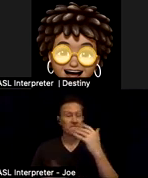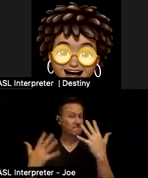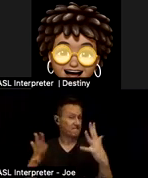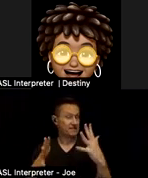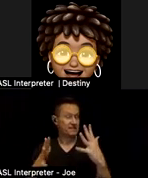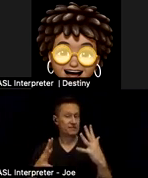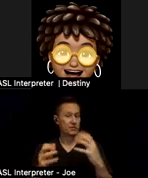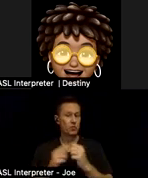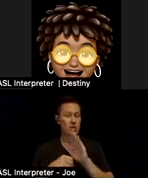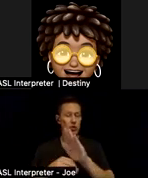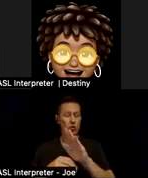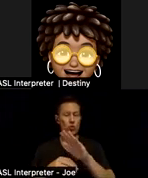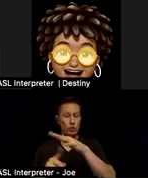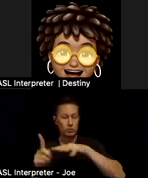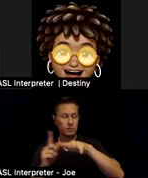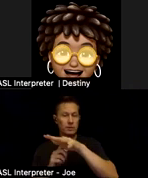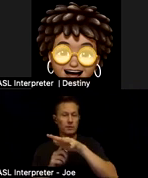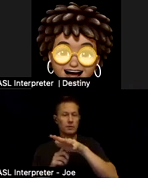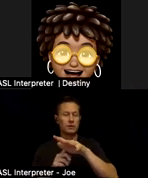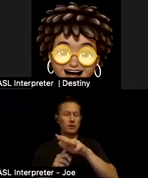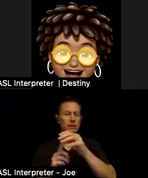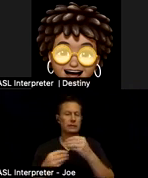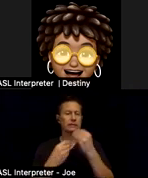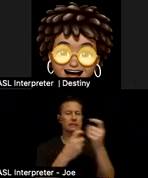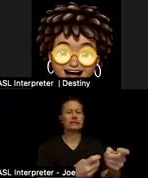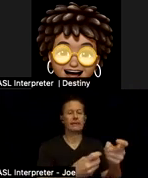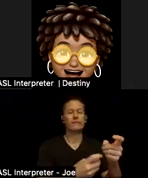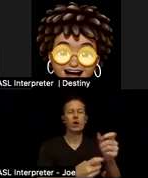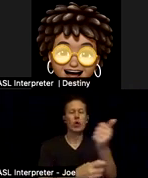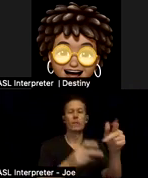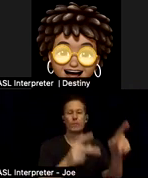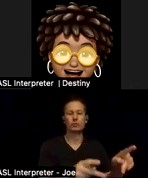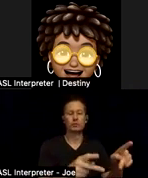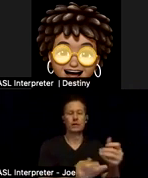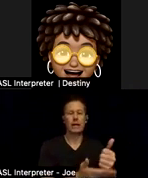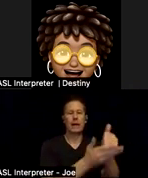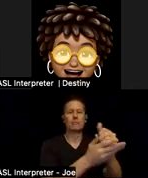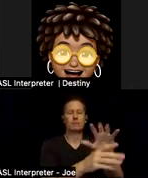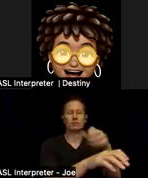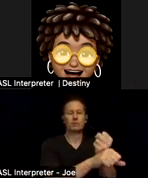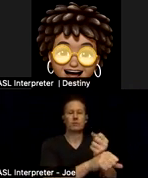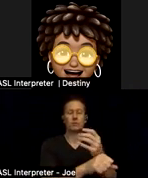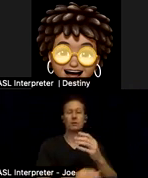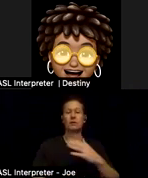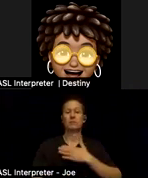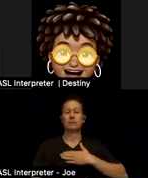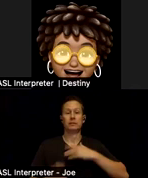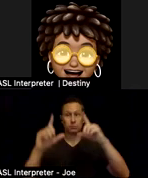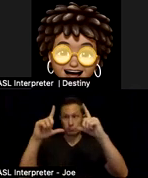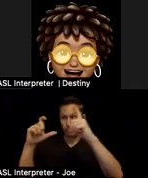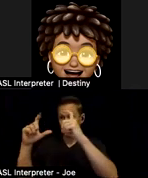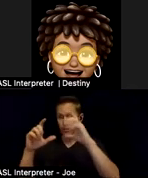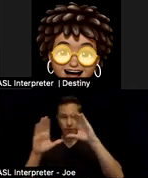place, help secure someone else's with the materials. And if you would, please take a picture or a video of you doing that work,